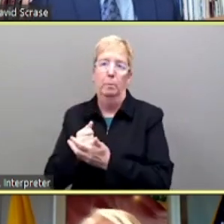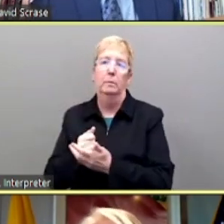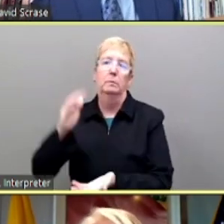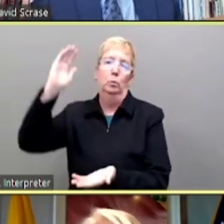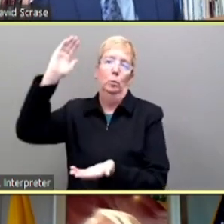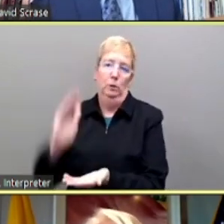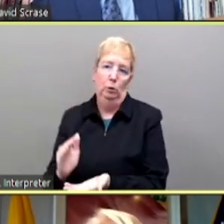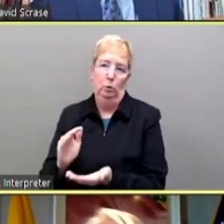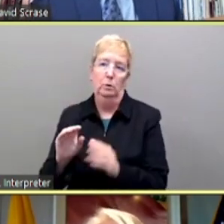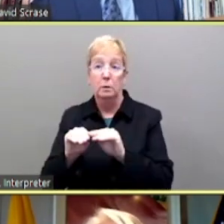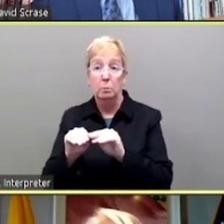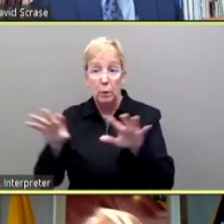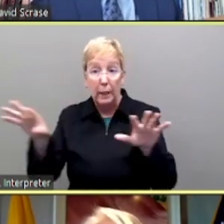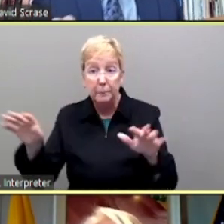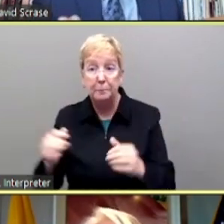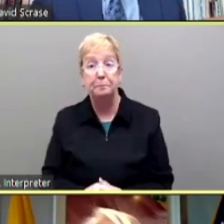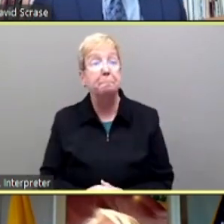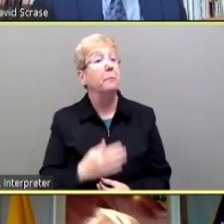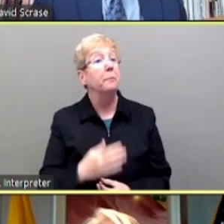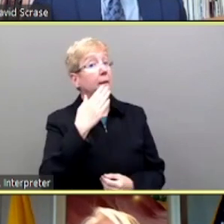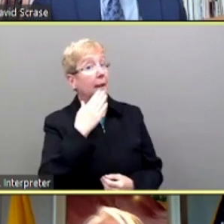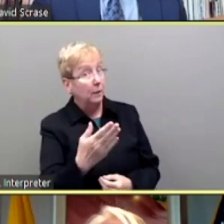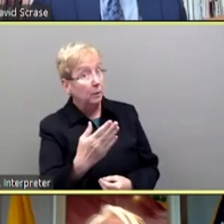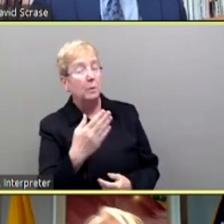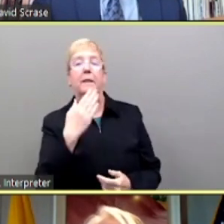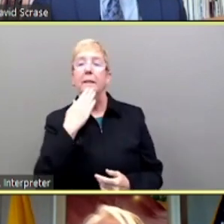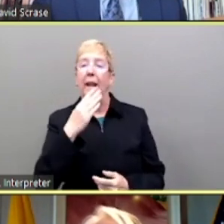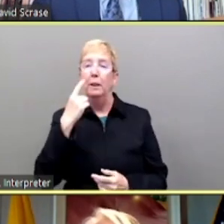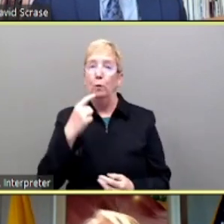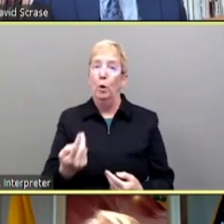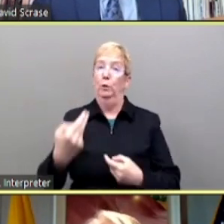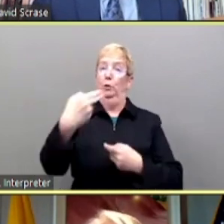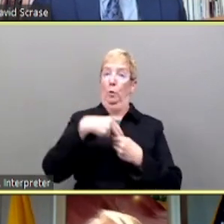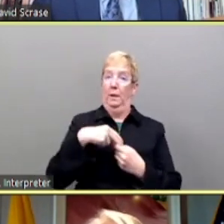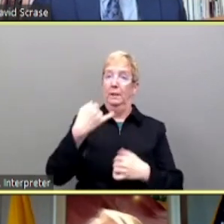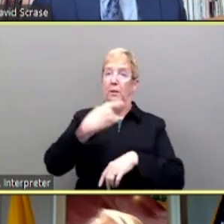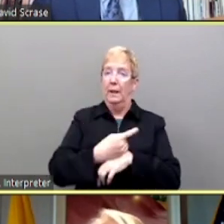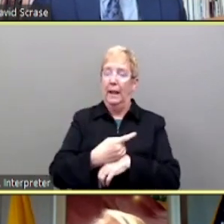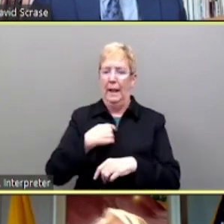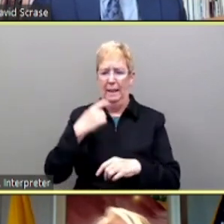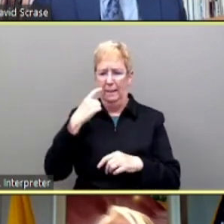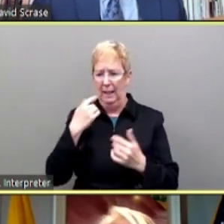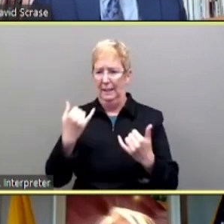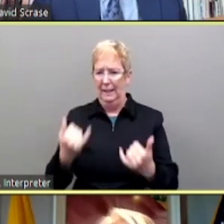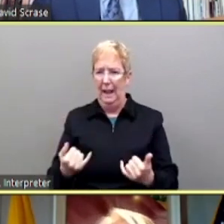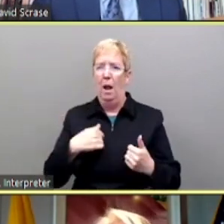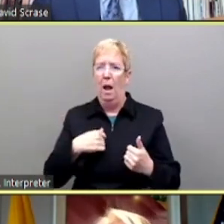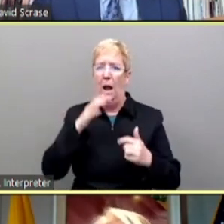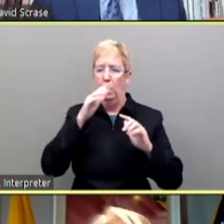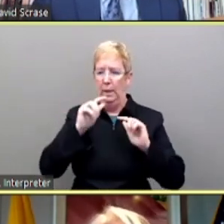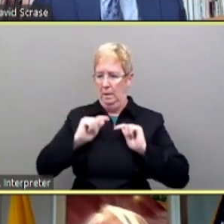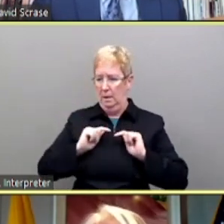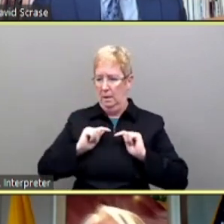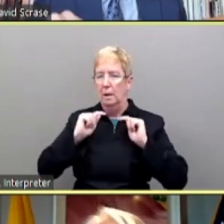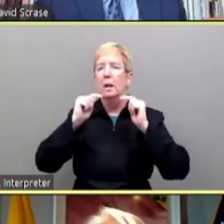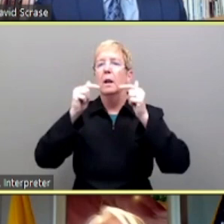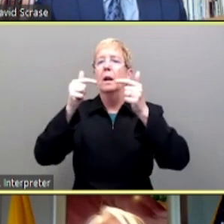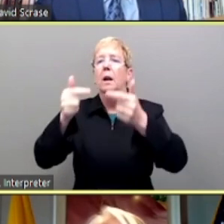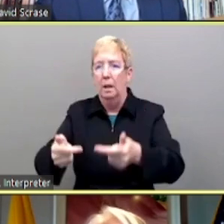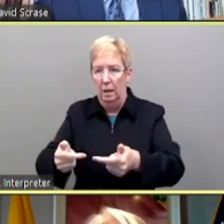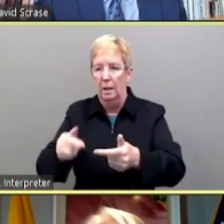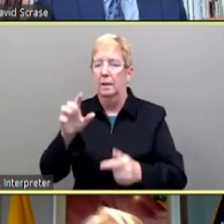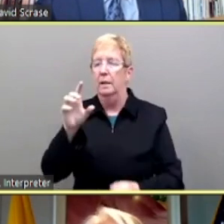you very much. Thank you for tuning in. And I believe now it's my turn to turn it over to Dr. Scrace. Dr. Scrace,